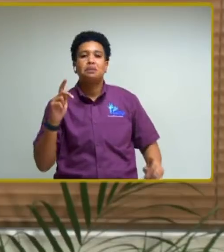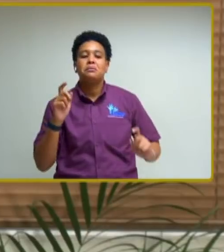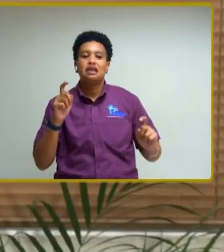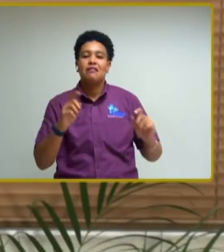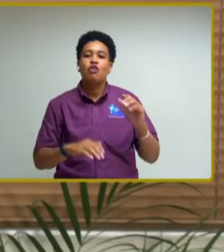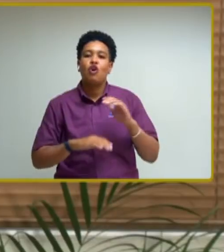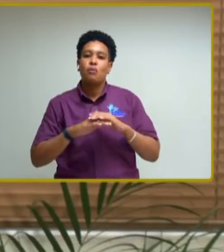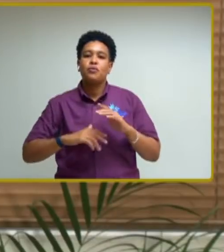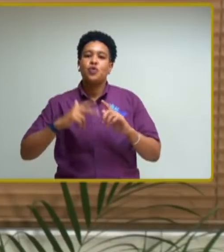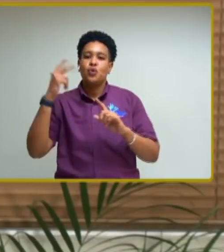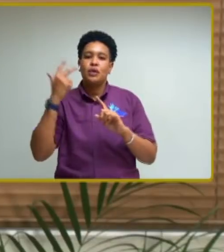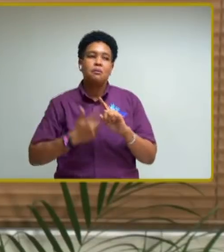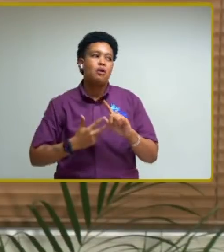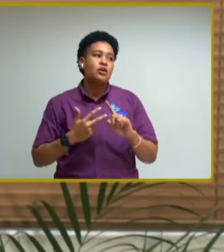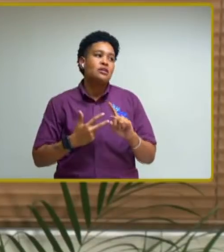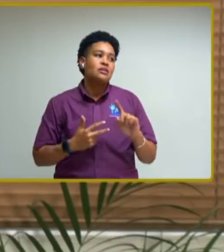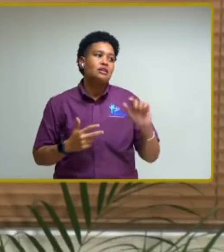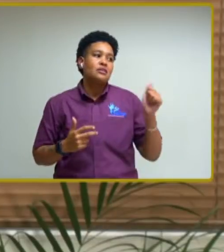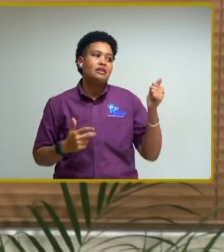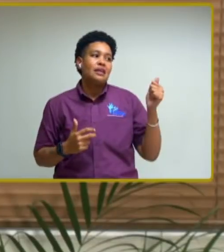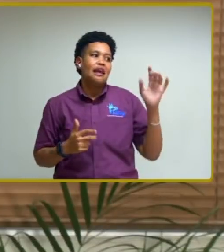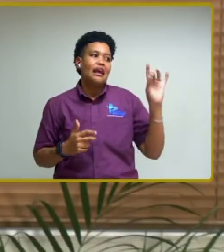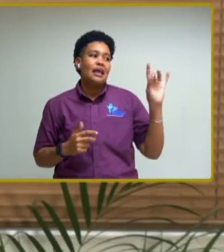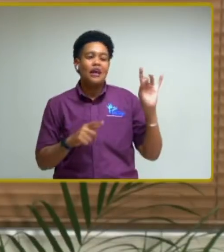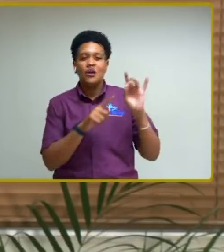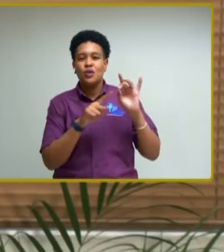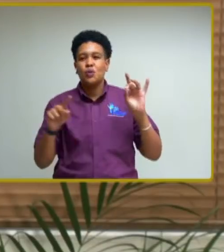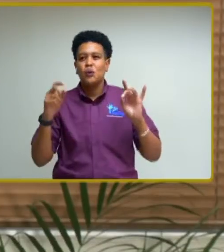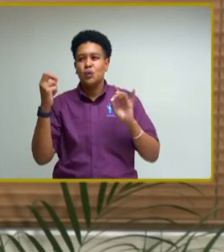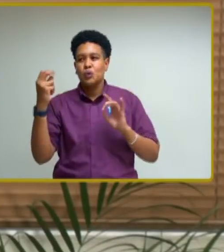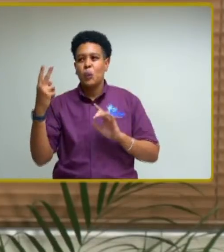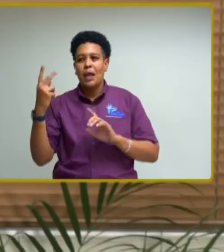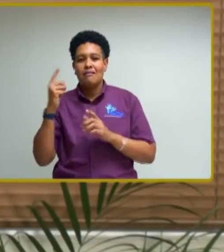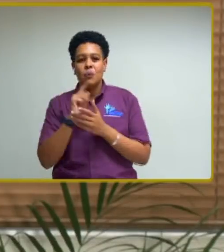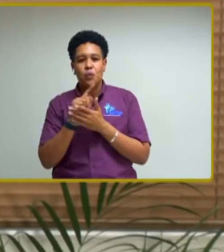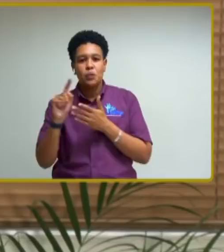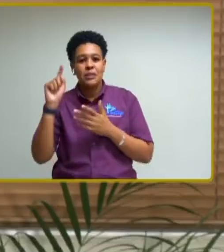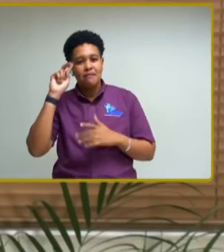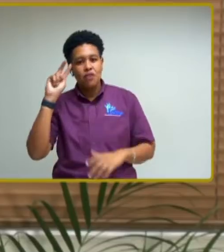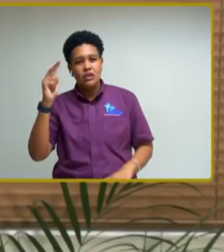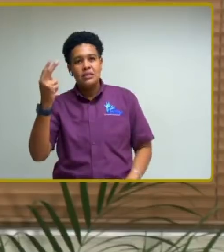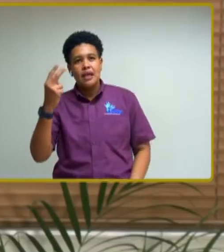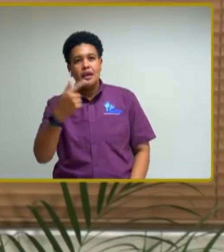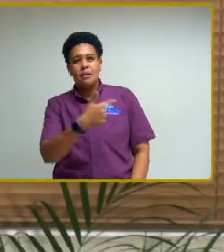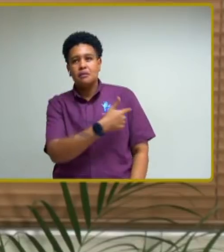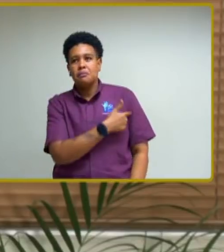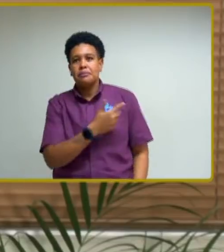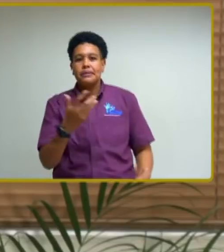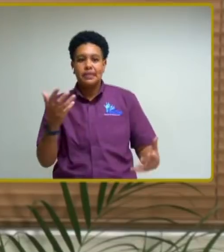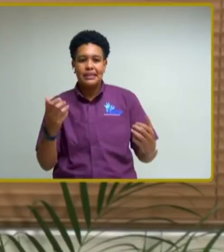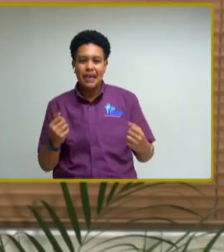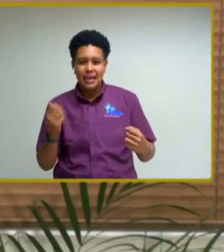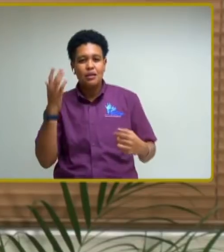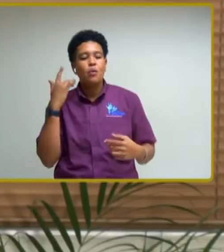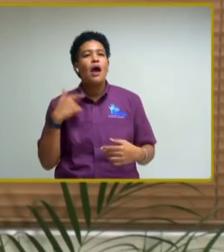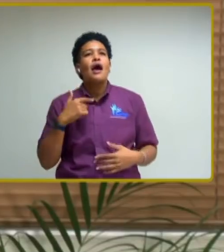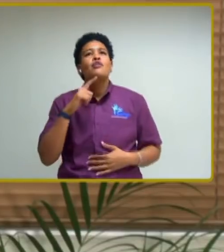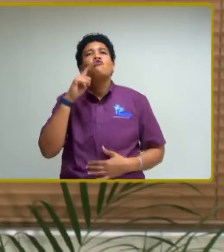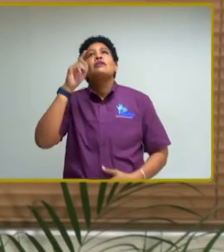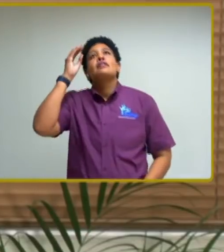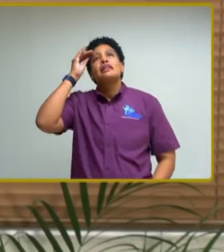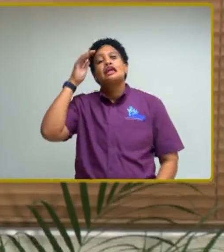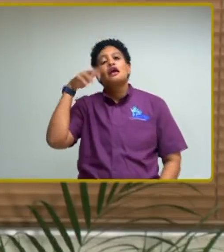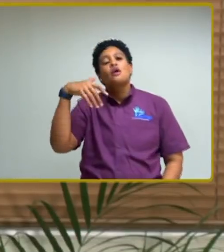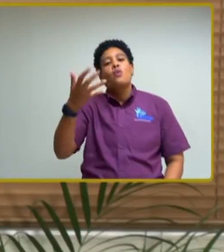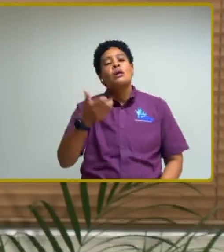to 3 months, 8 to 12 weeks for the second dose to be applied, because I really do think